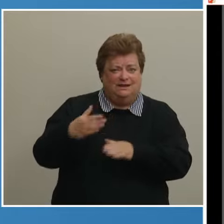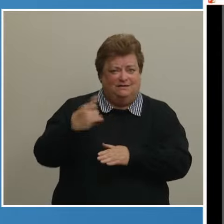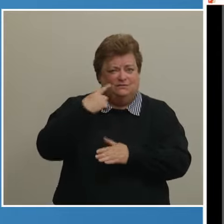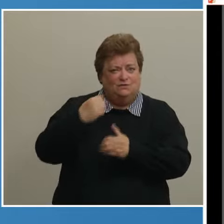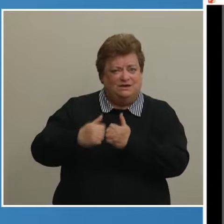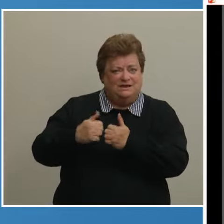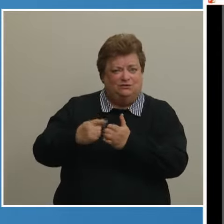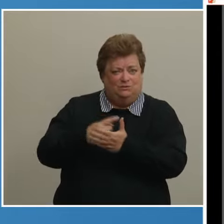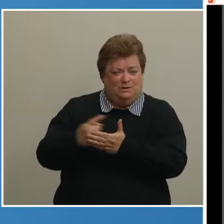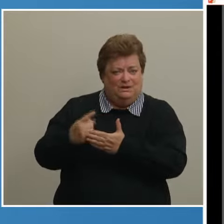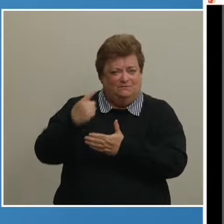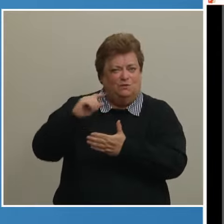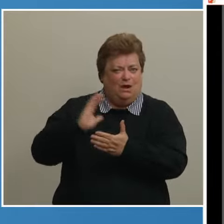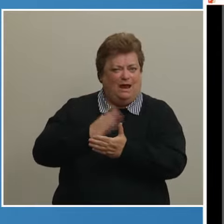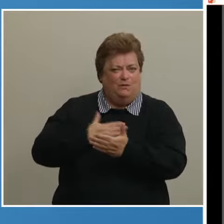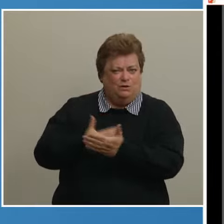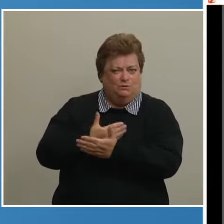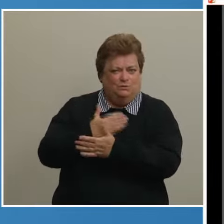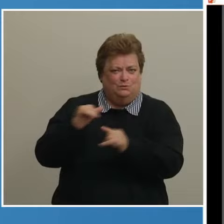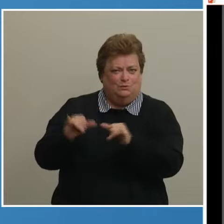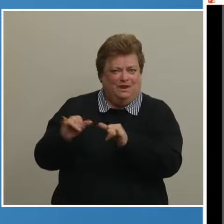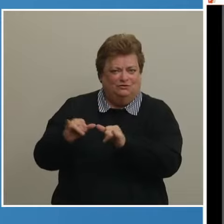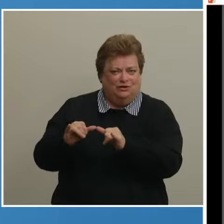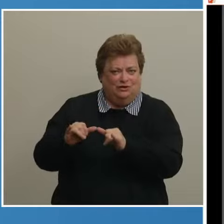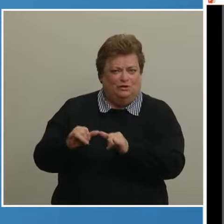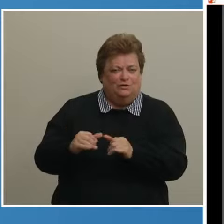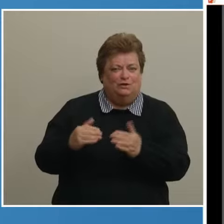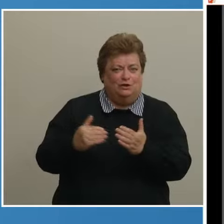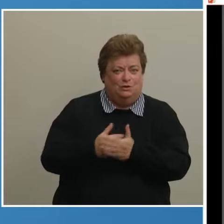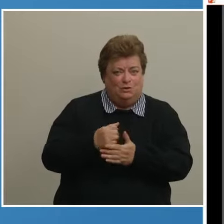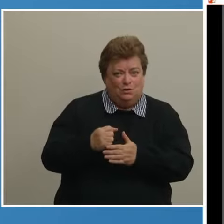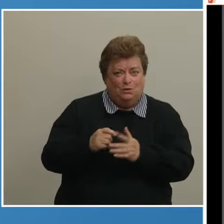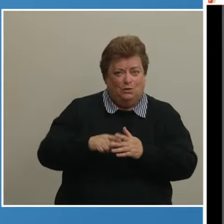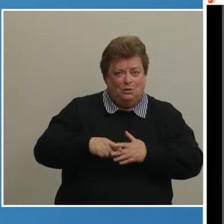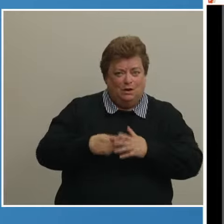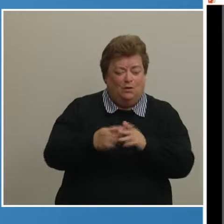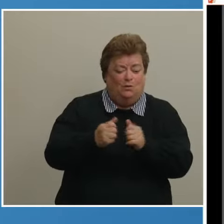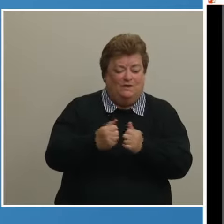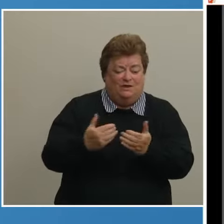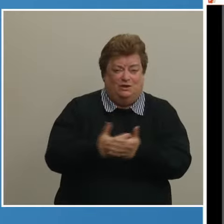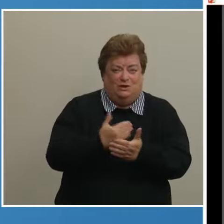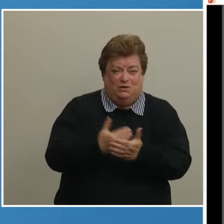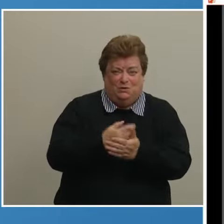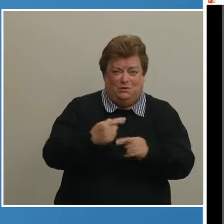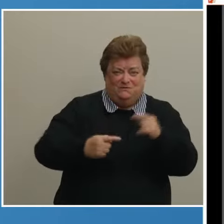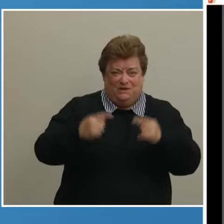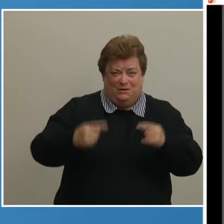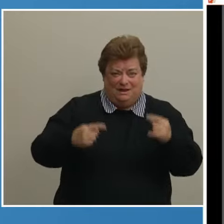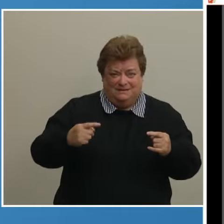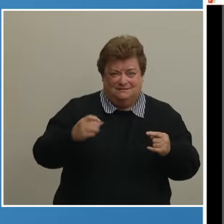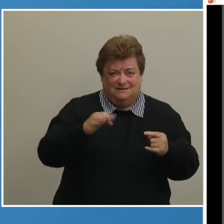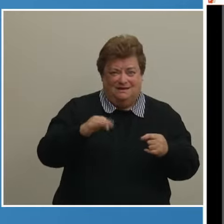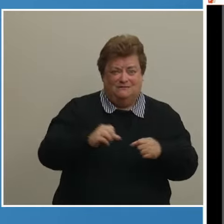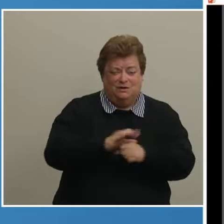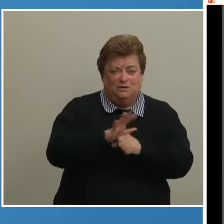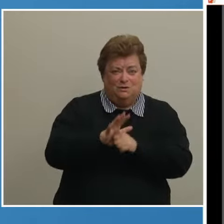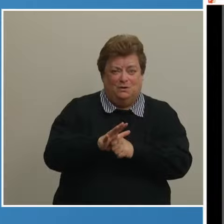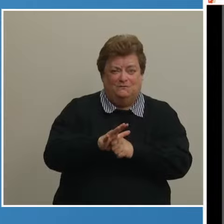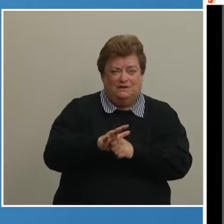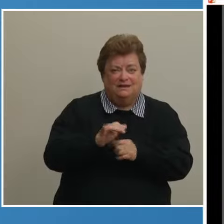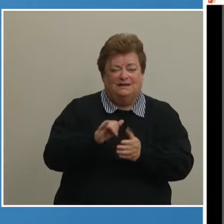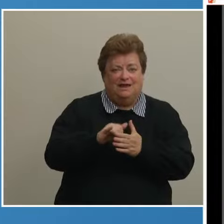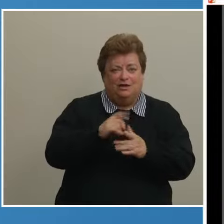metric. A new surge of a different variant could make our cases, hospitalizations, and deaths